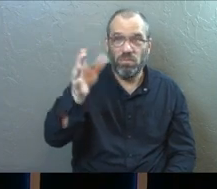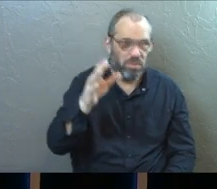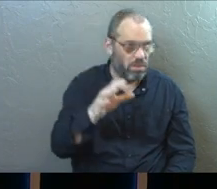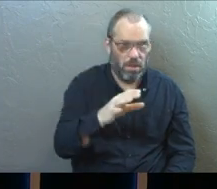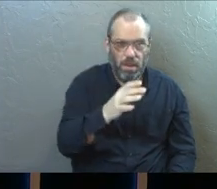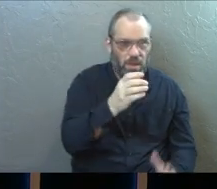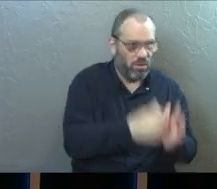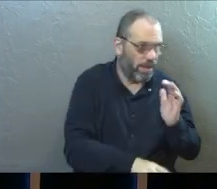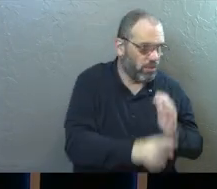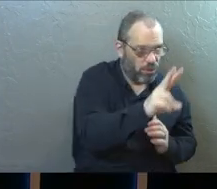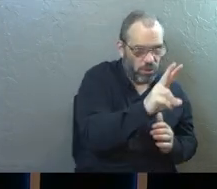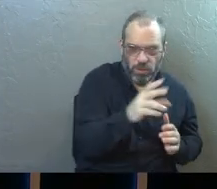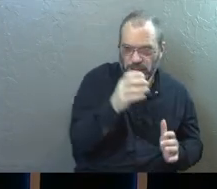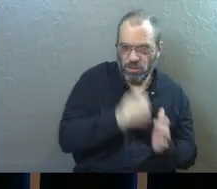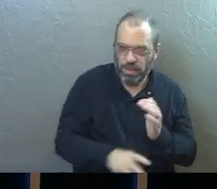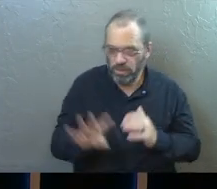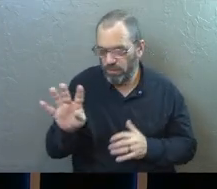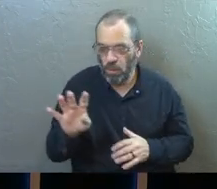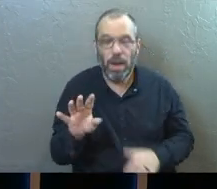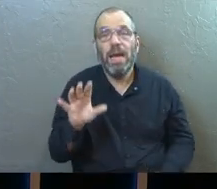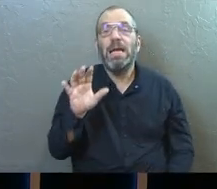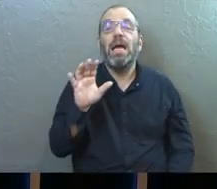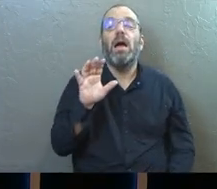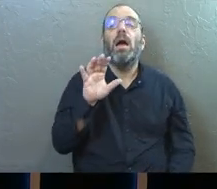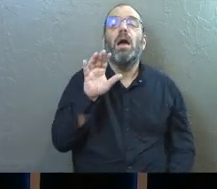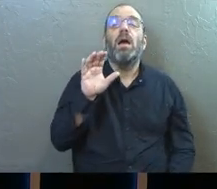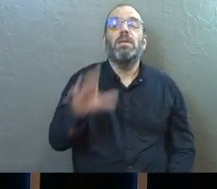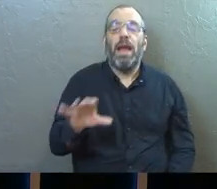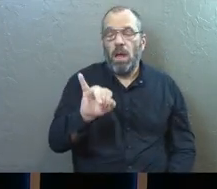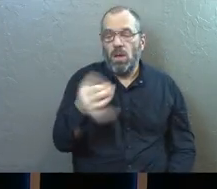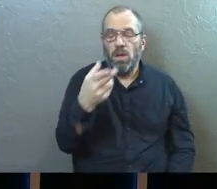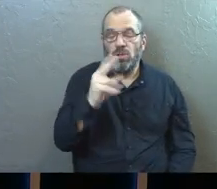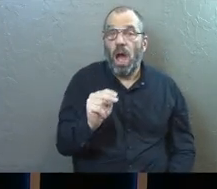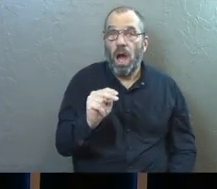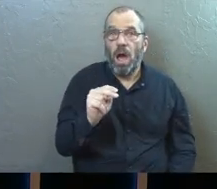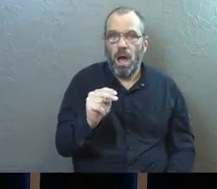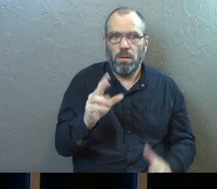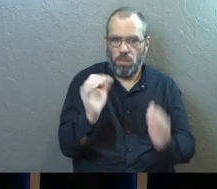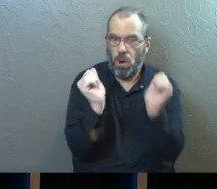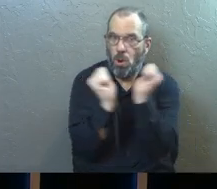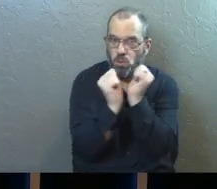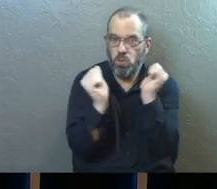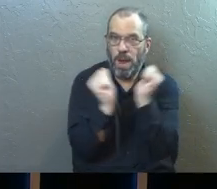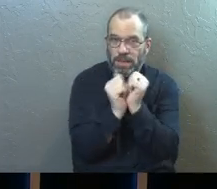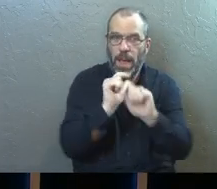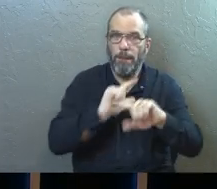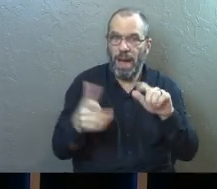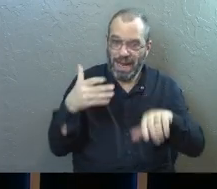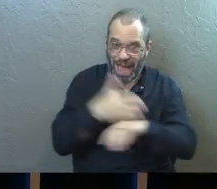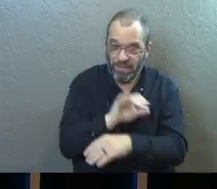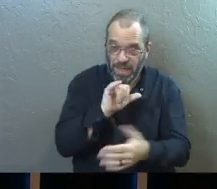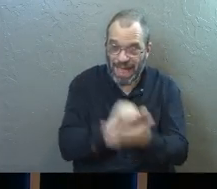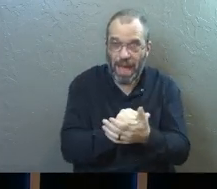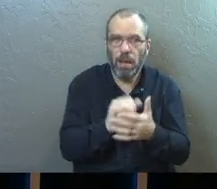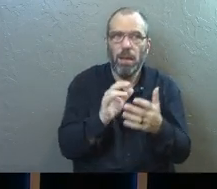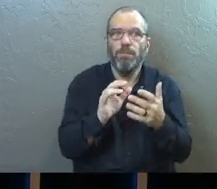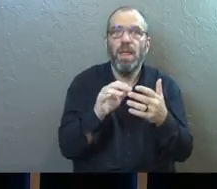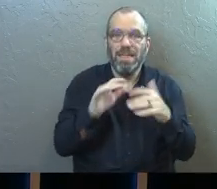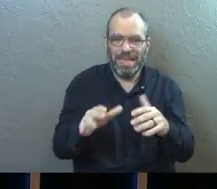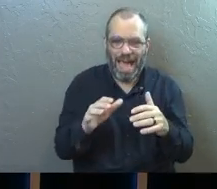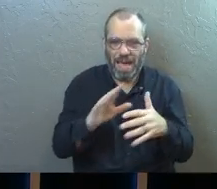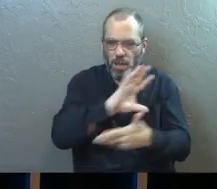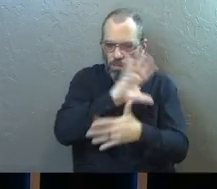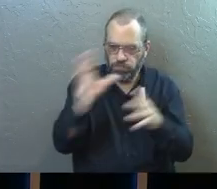to back, right? And in the second sermon after this, him and John actually end up getting arrested. But when that's all going on, it says